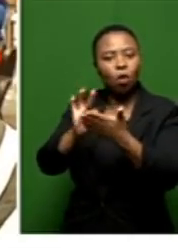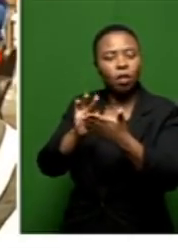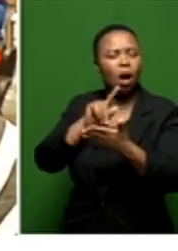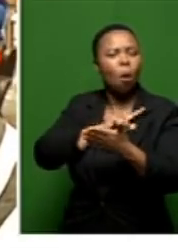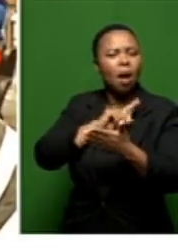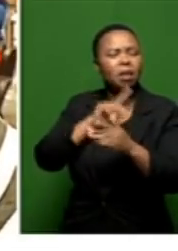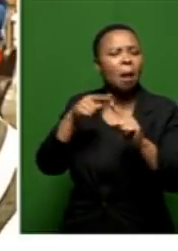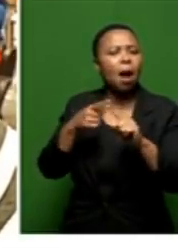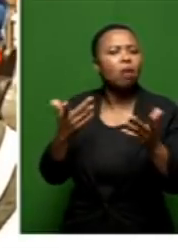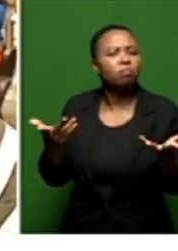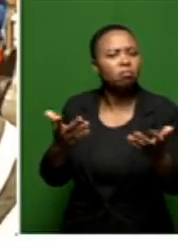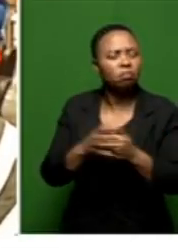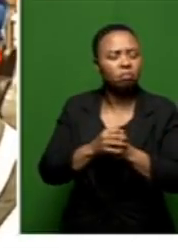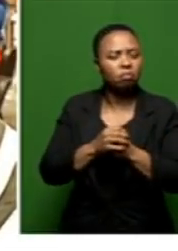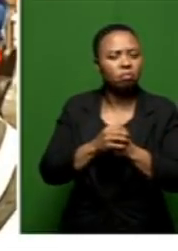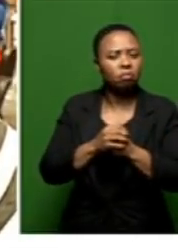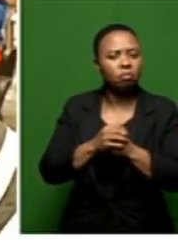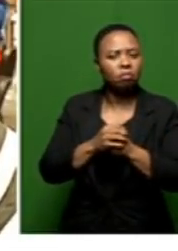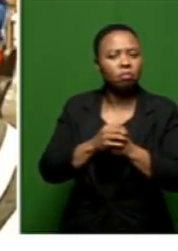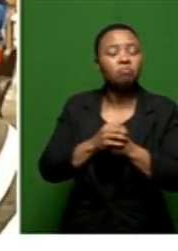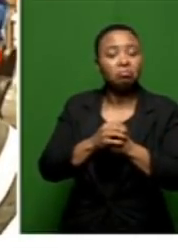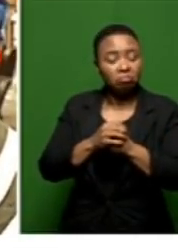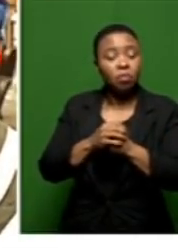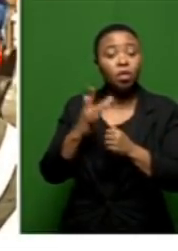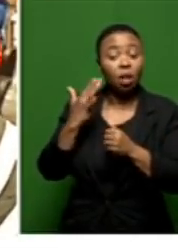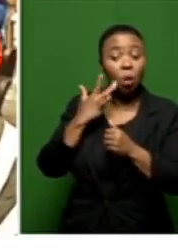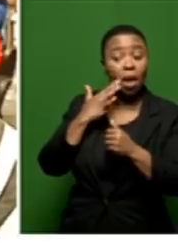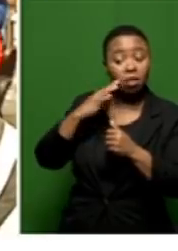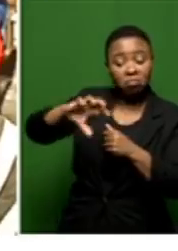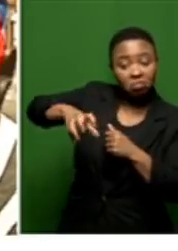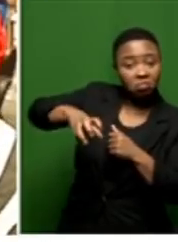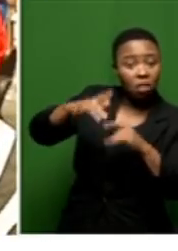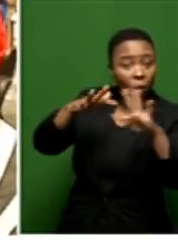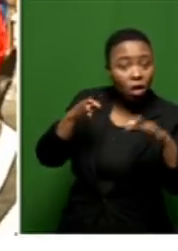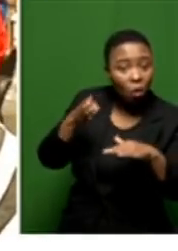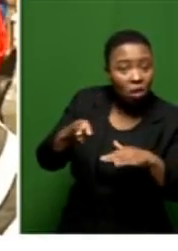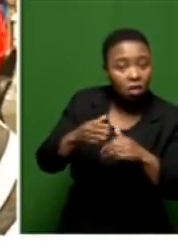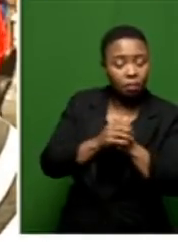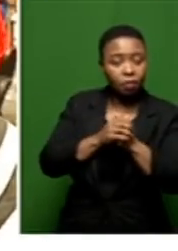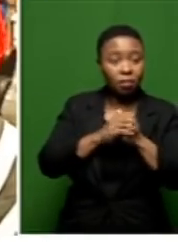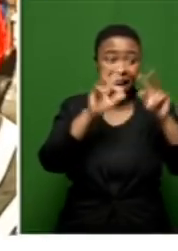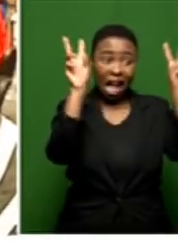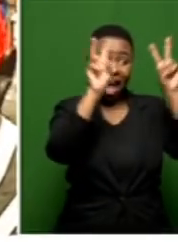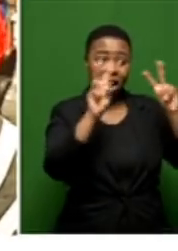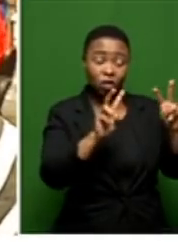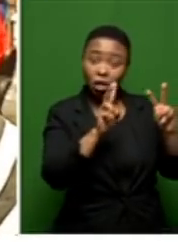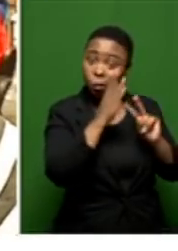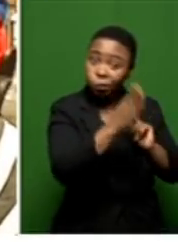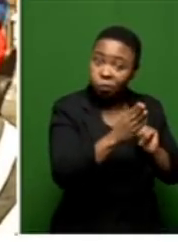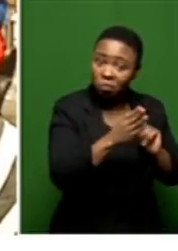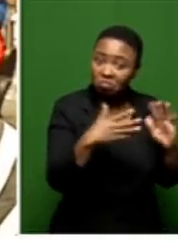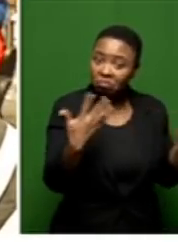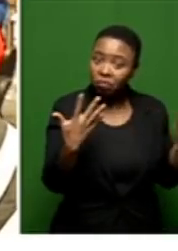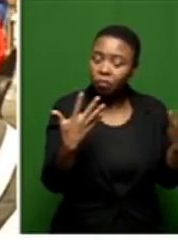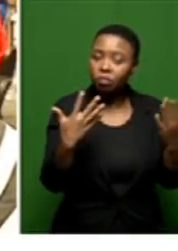about, what happens to you when you open the tap. Is the water coming out? When you press the button, is the electricity? And what happens